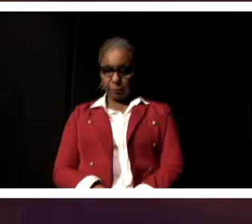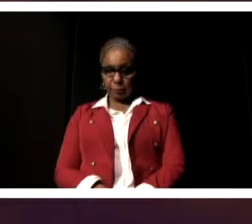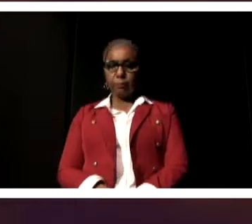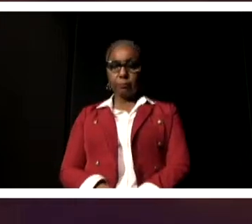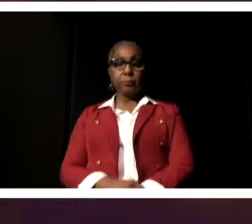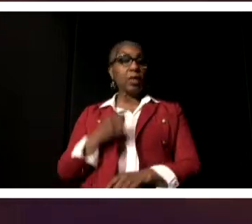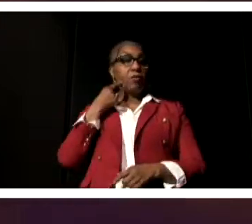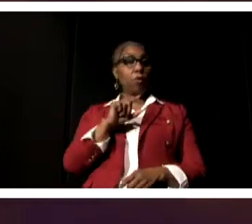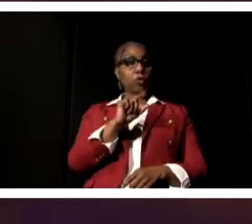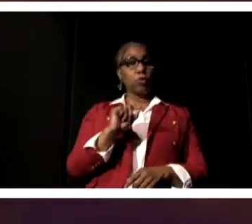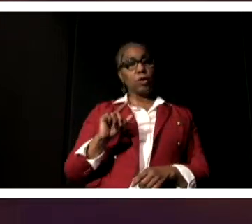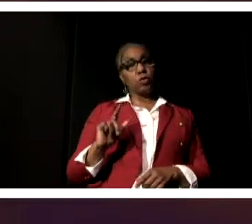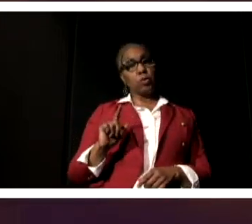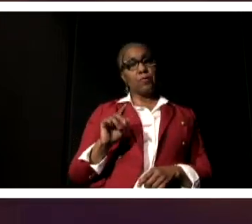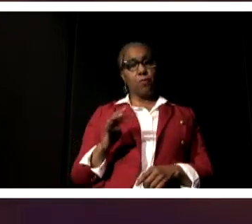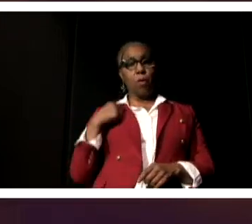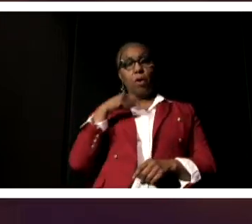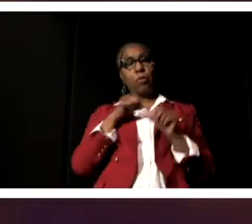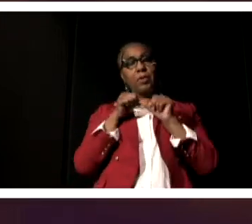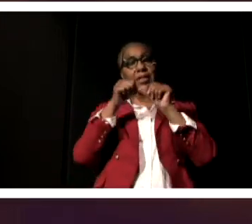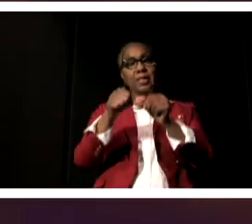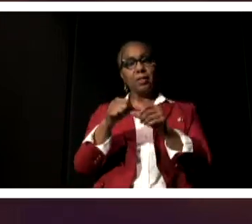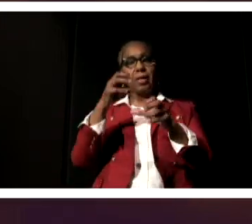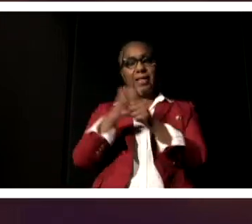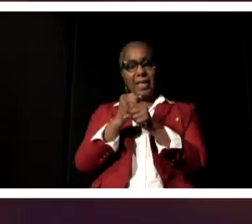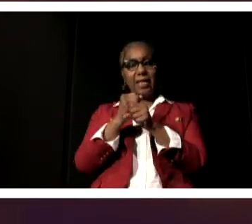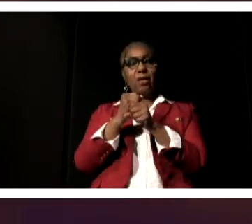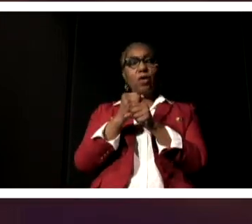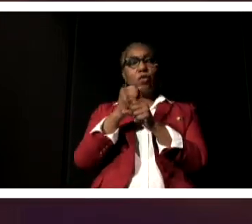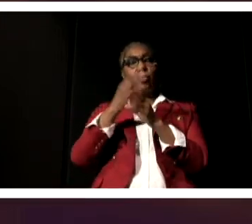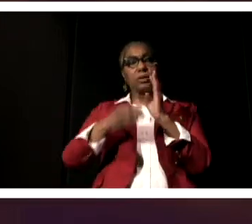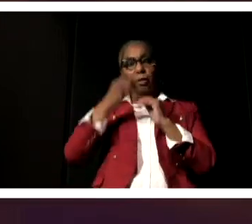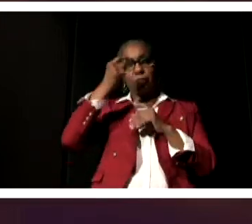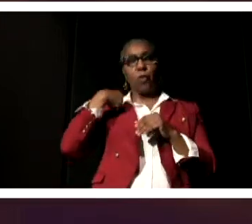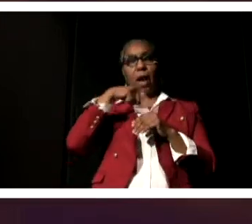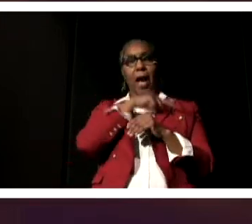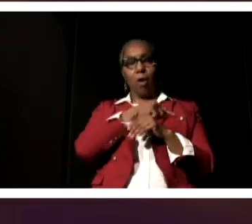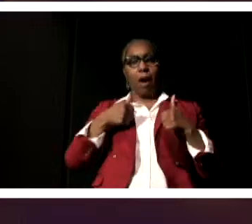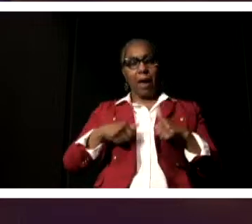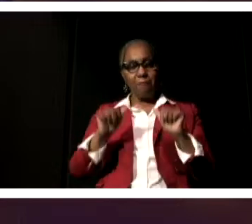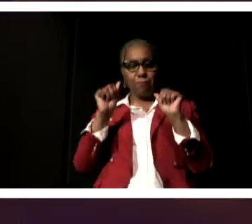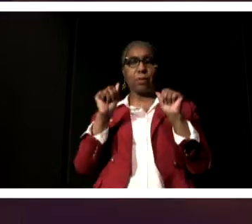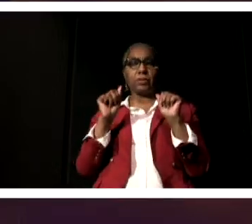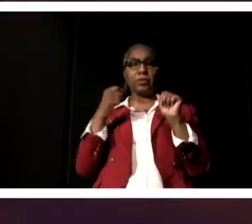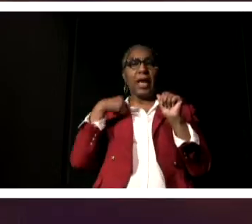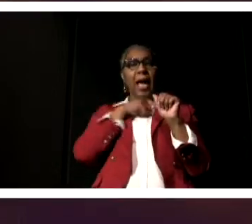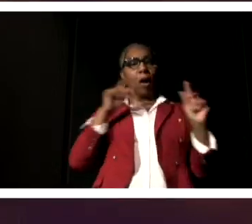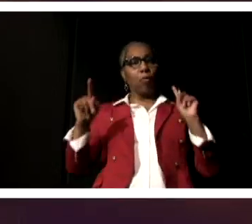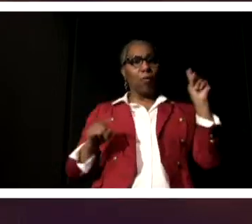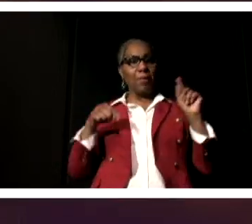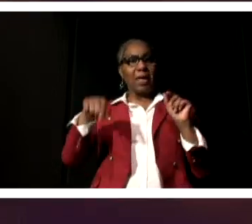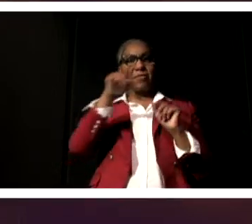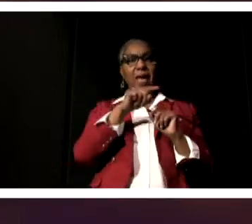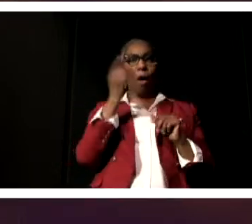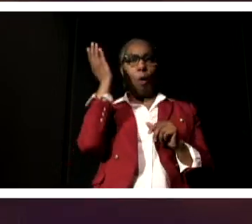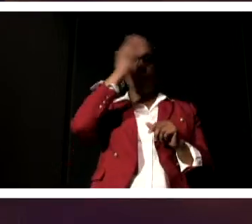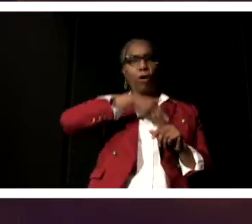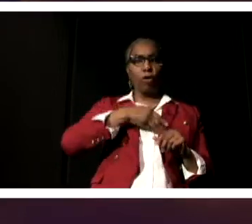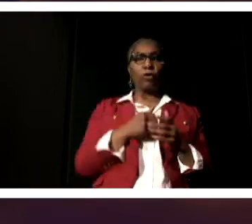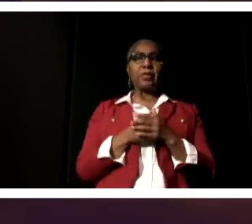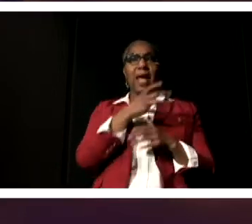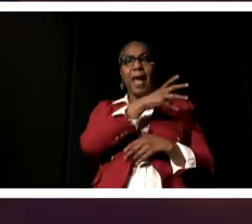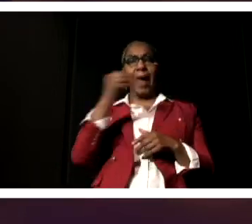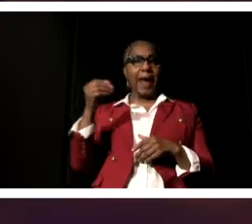In 2024, we'll continue to get results for our efforts, our residents that have been overlooked